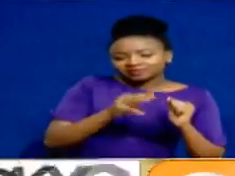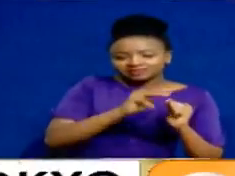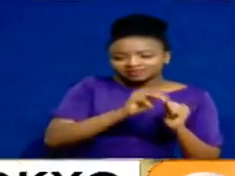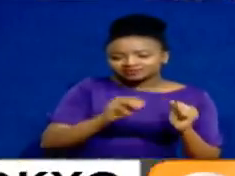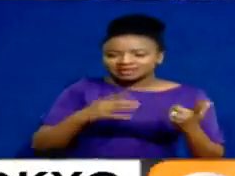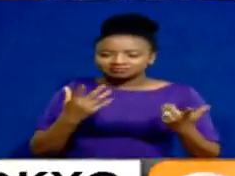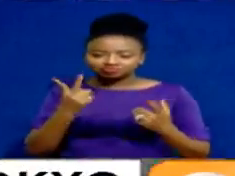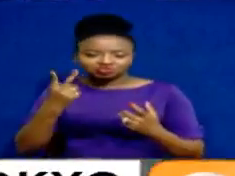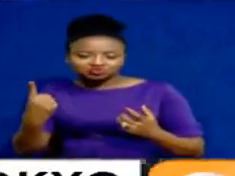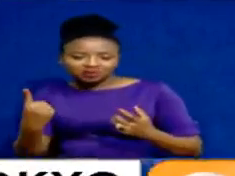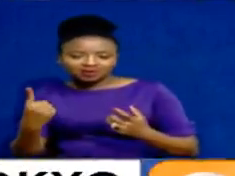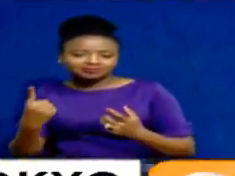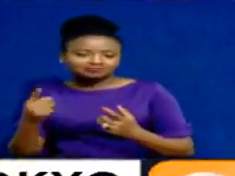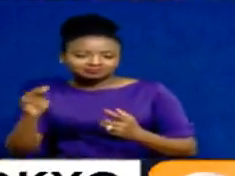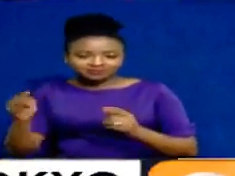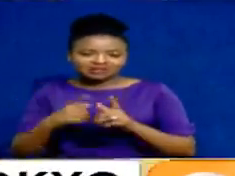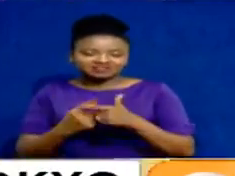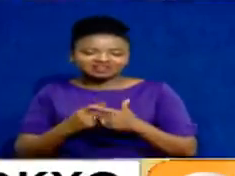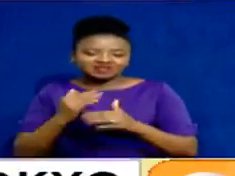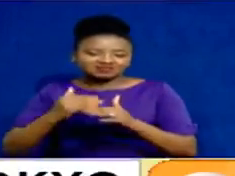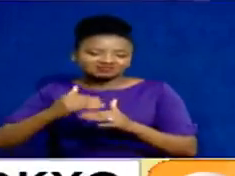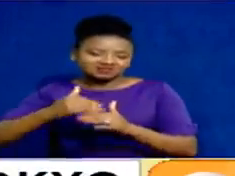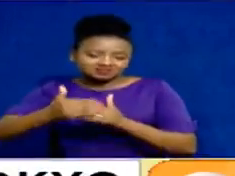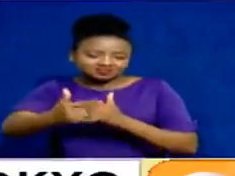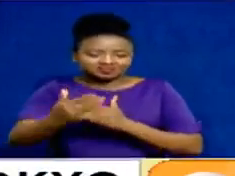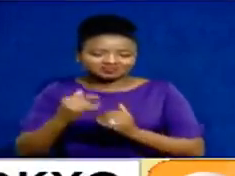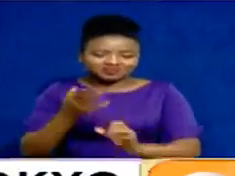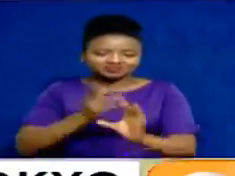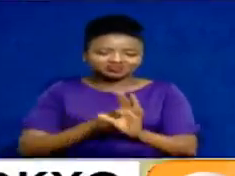next 1 year, 1.5 years, I'm going to move to full marathon.